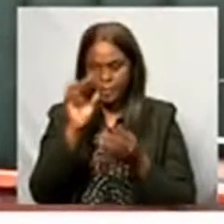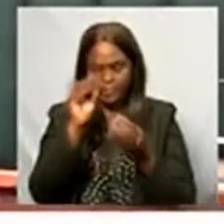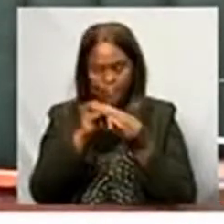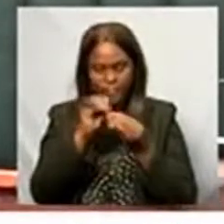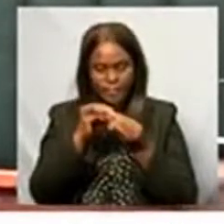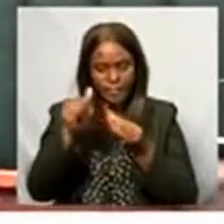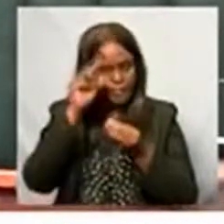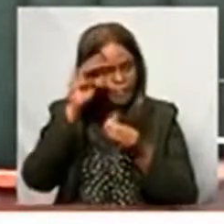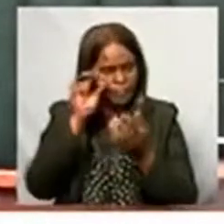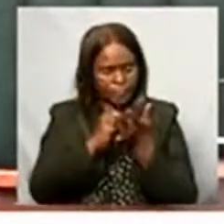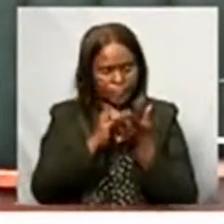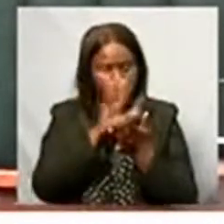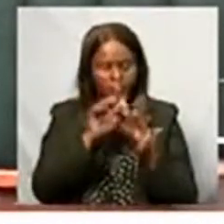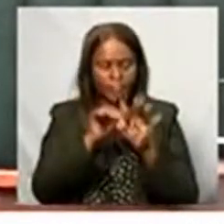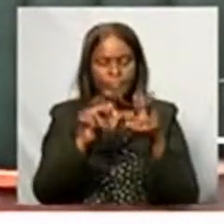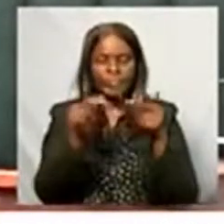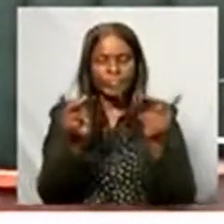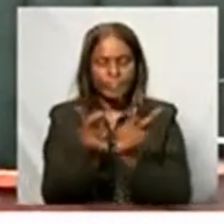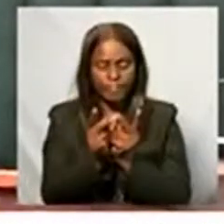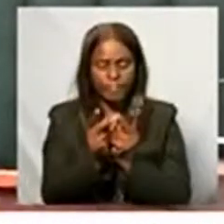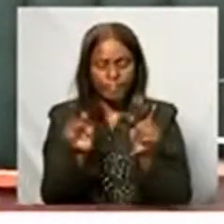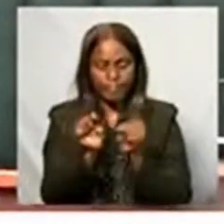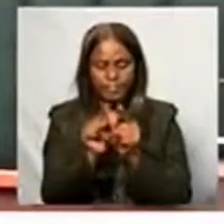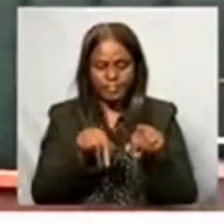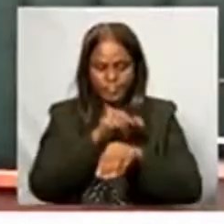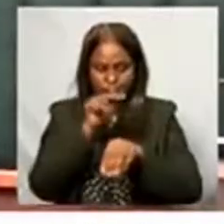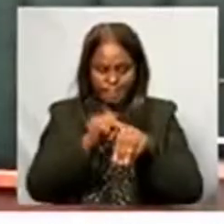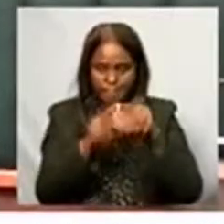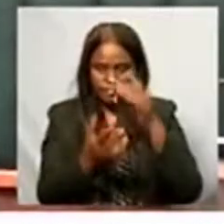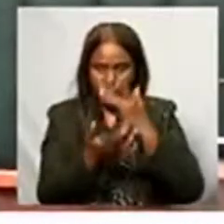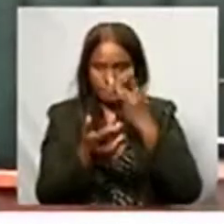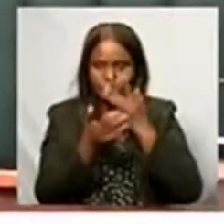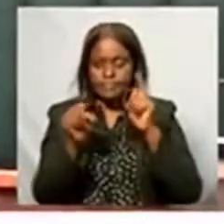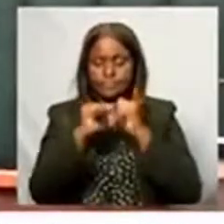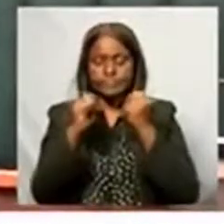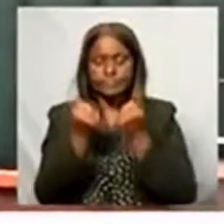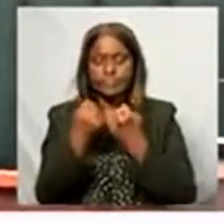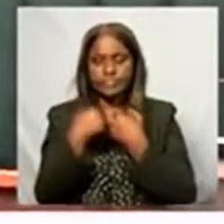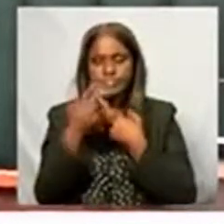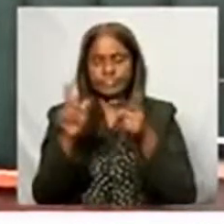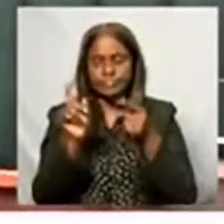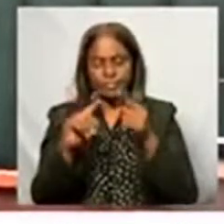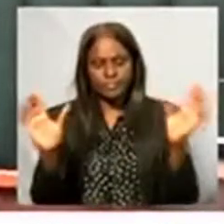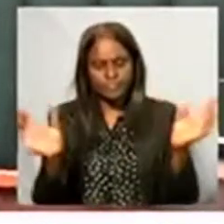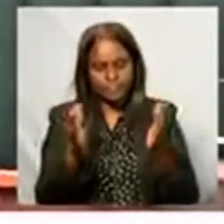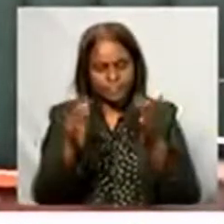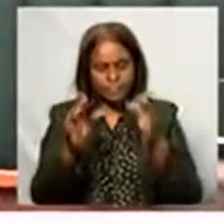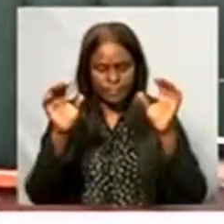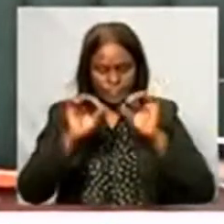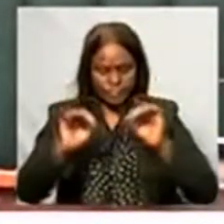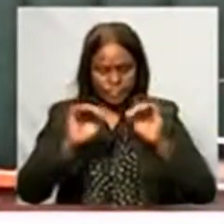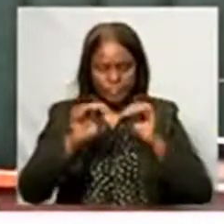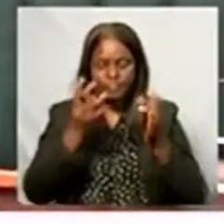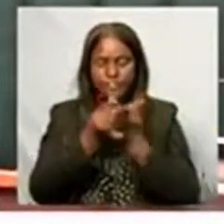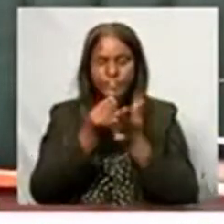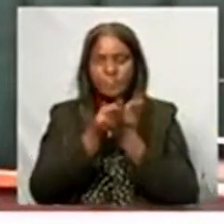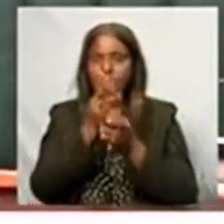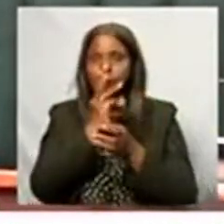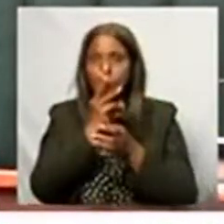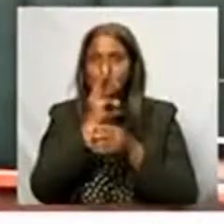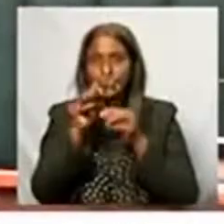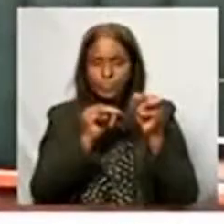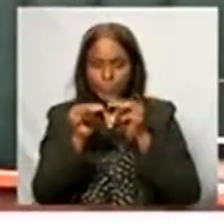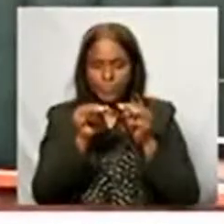ministry has put in place a national technical task force to spearhead non-revenue water